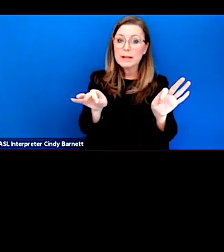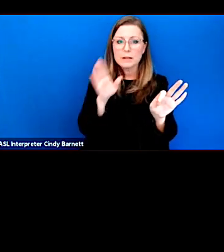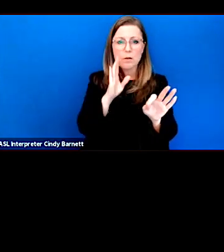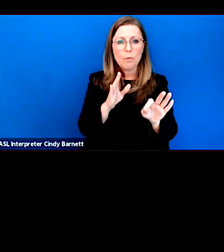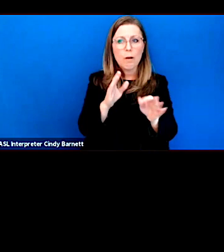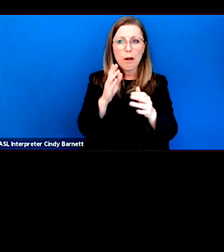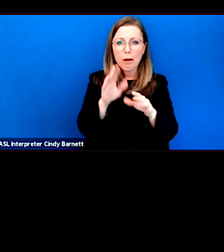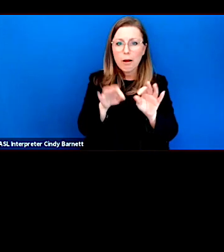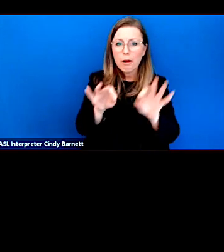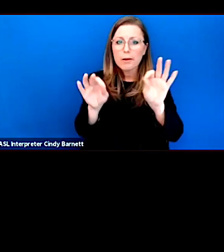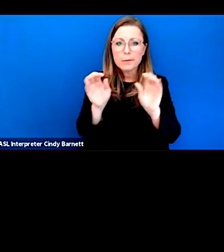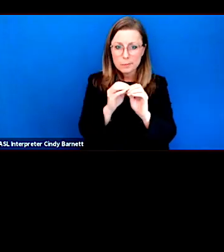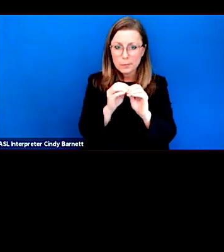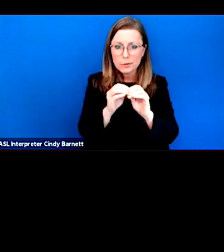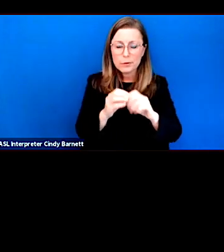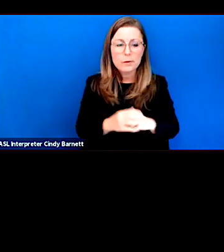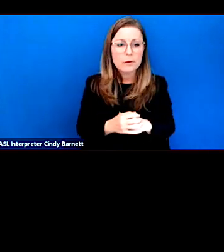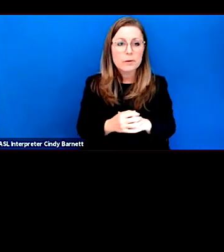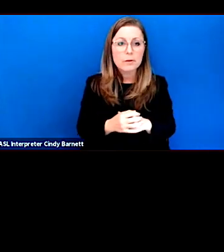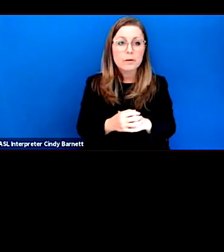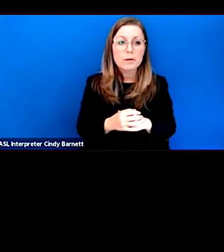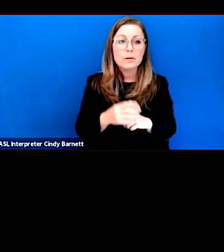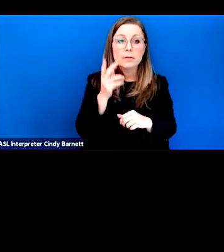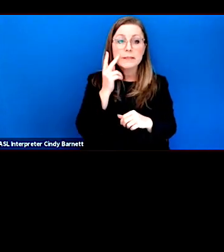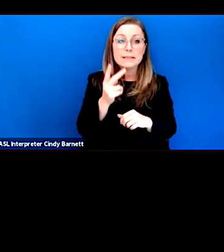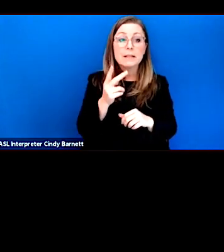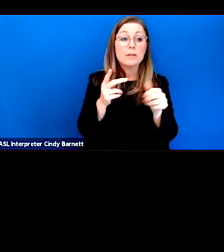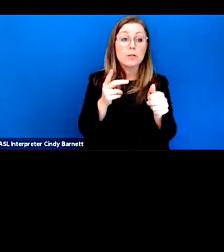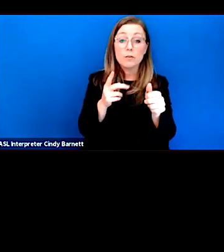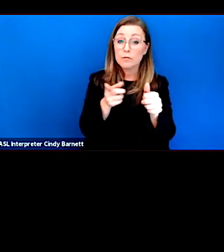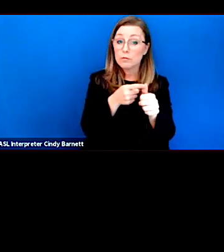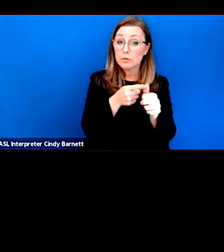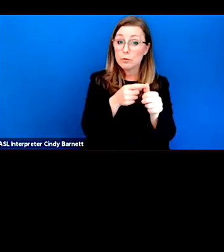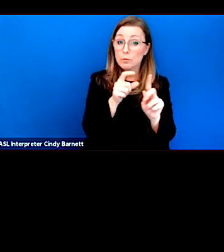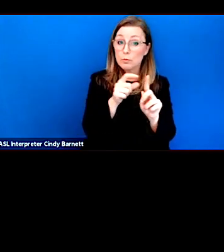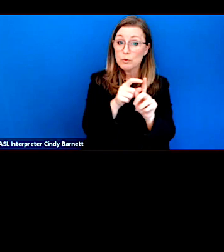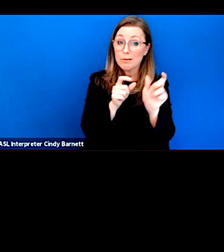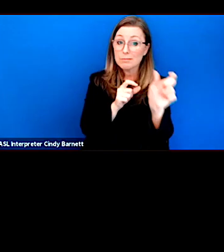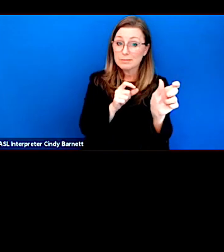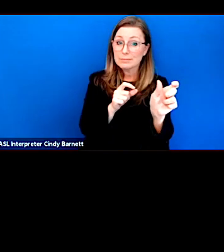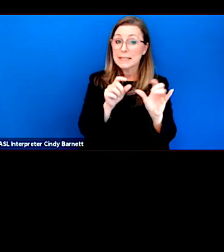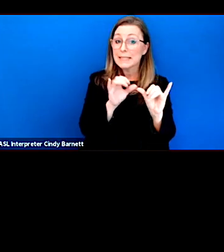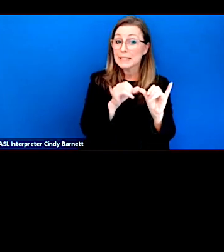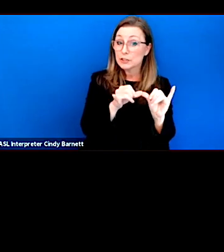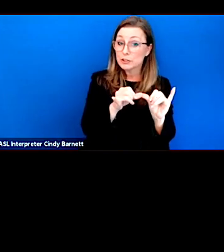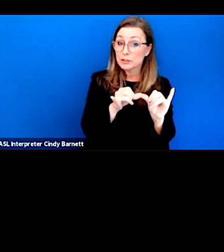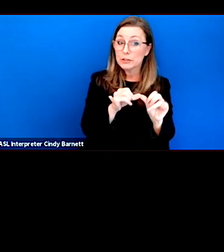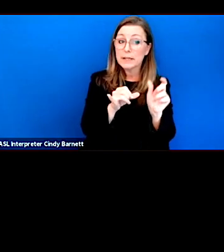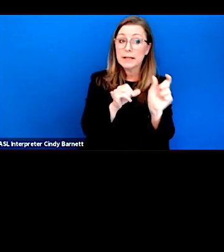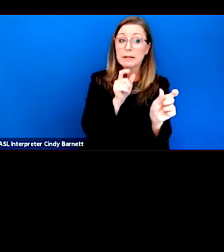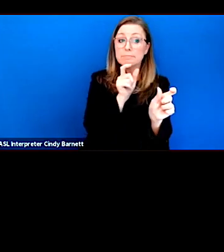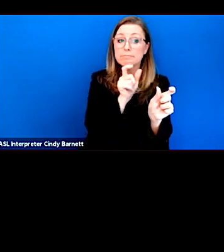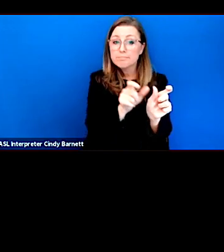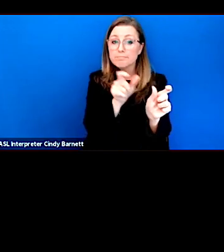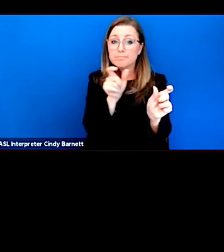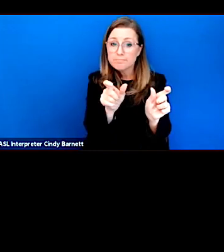word relates to engineering, and the other groups of words have to do with the population we focus on.